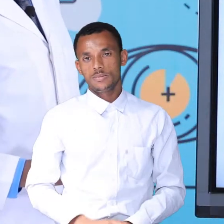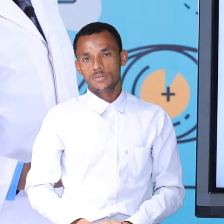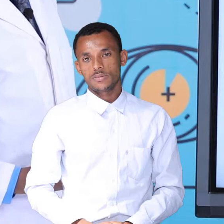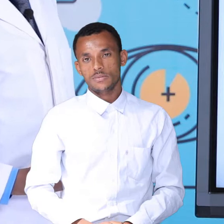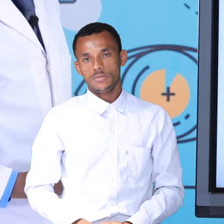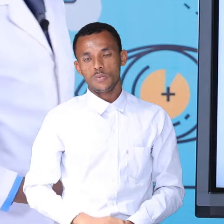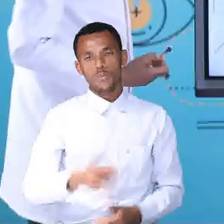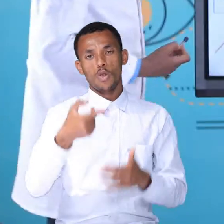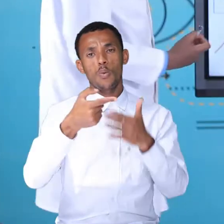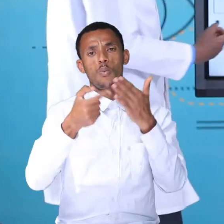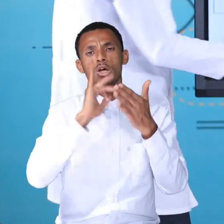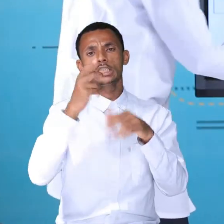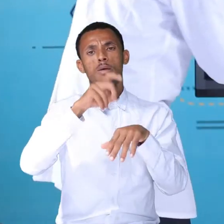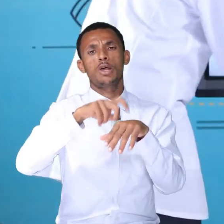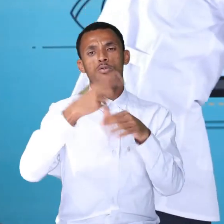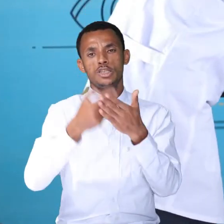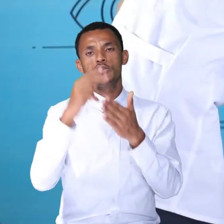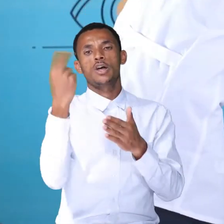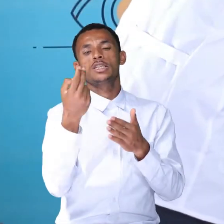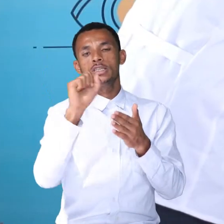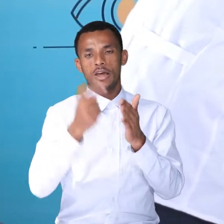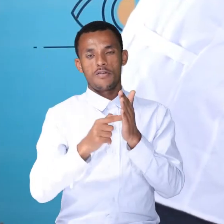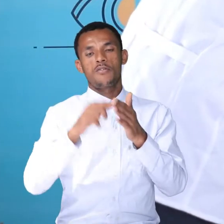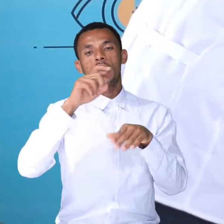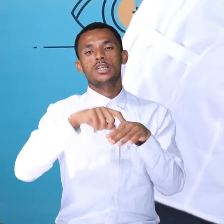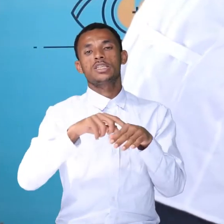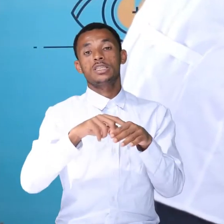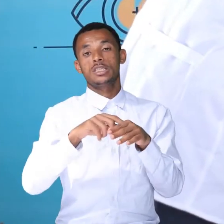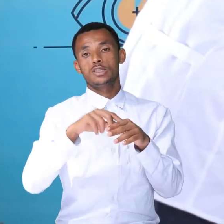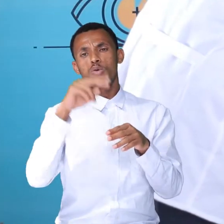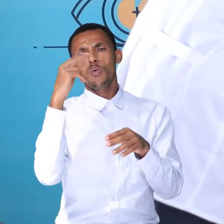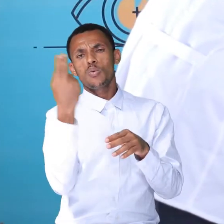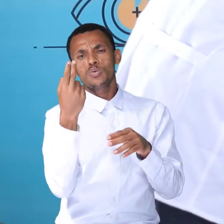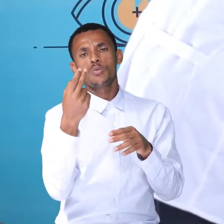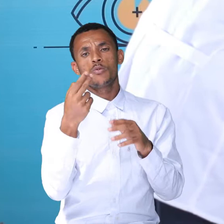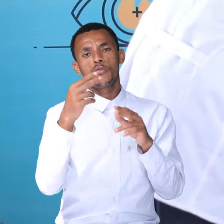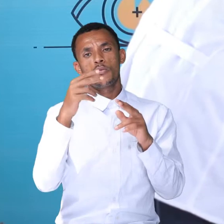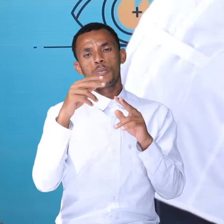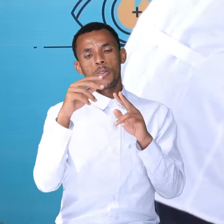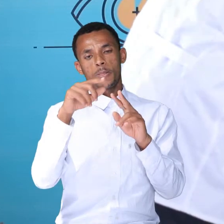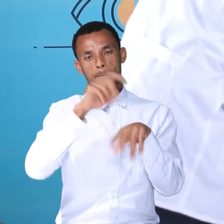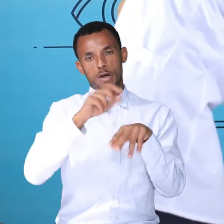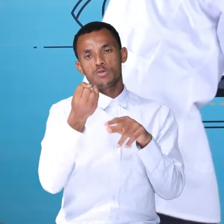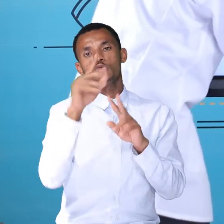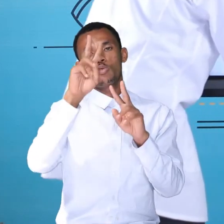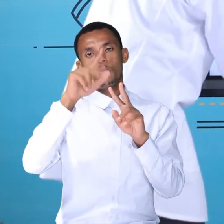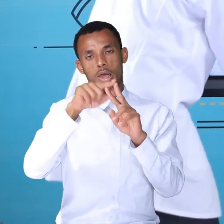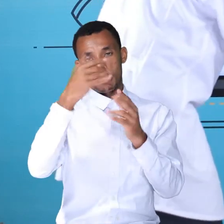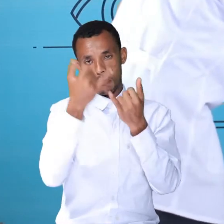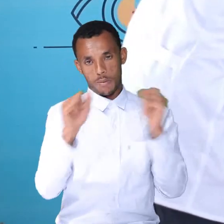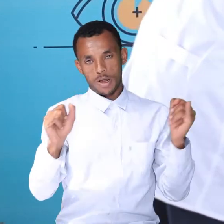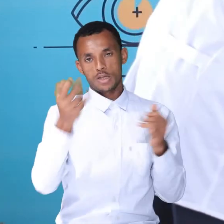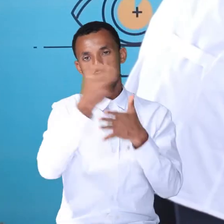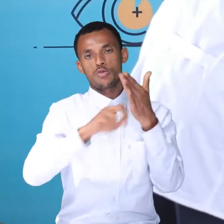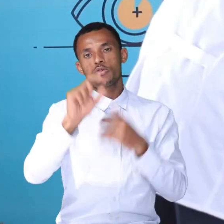What is the period of this function? Sine function has a period of 2 pi. Then that should be divided by the